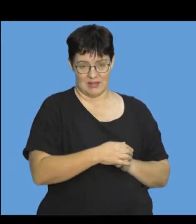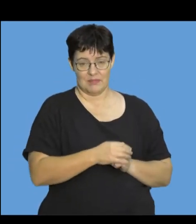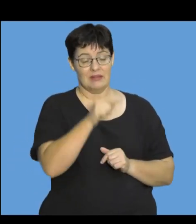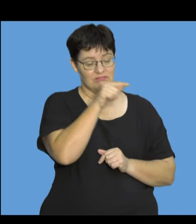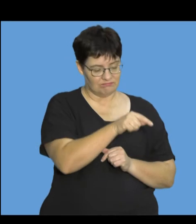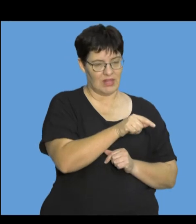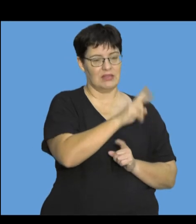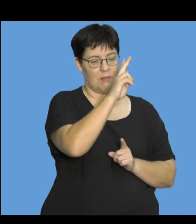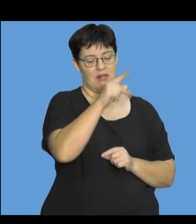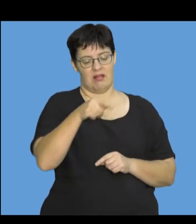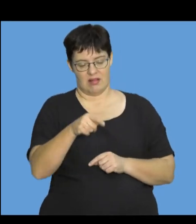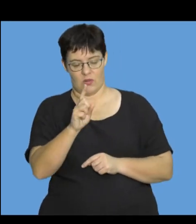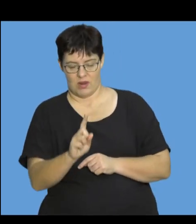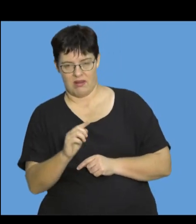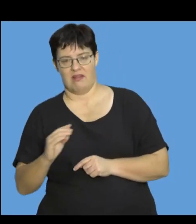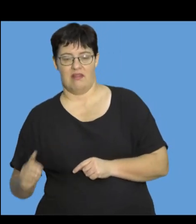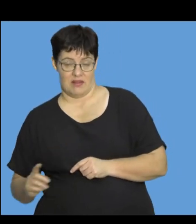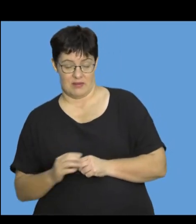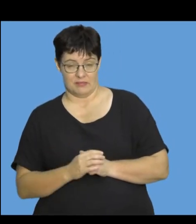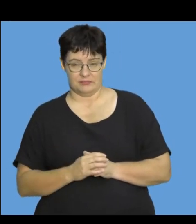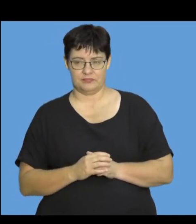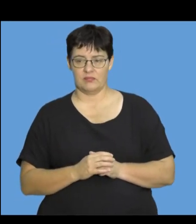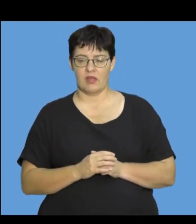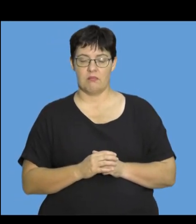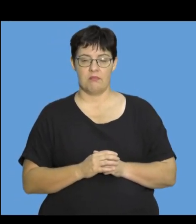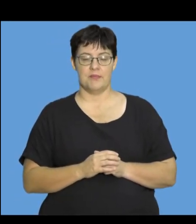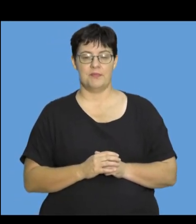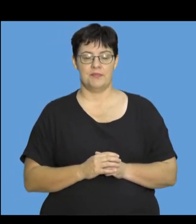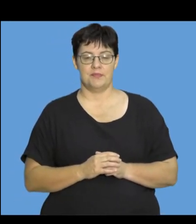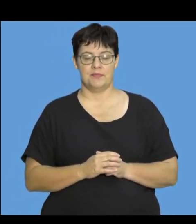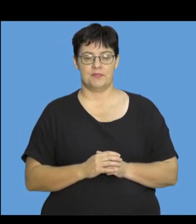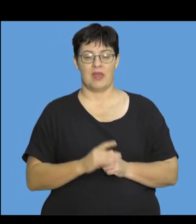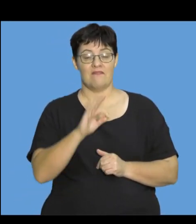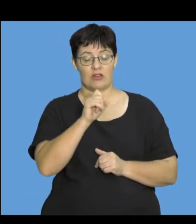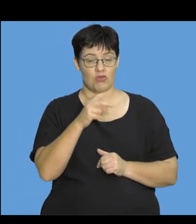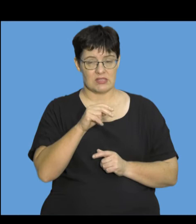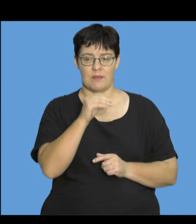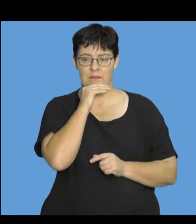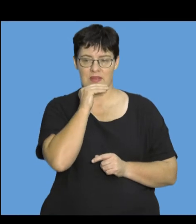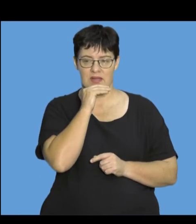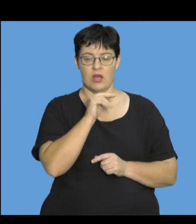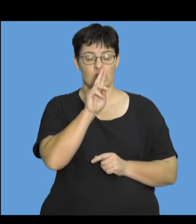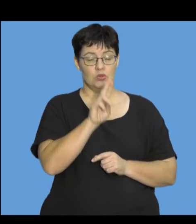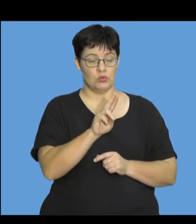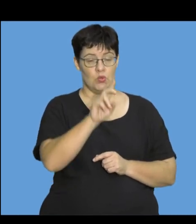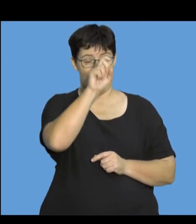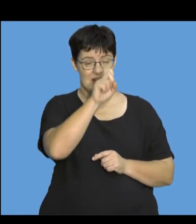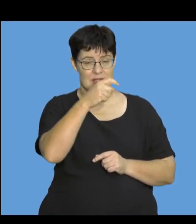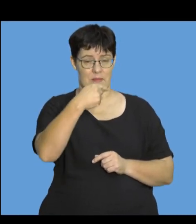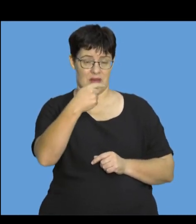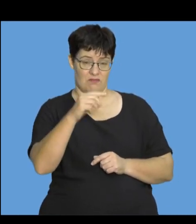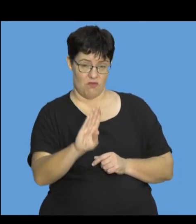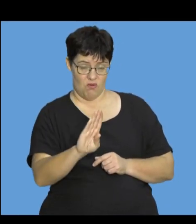exponent of the middle term. And then if you factorize this, it therefore becomes the same as 2 to the exponent of